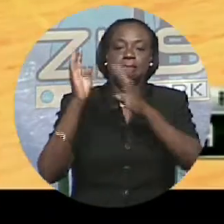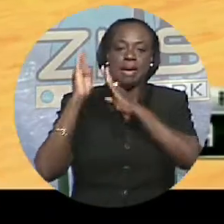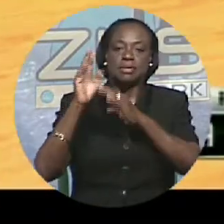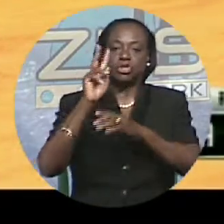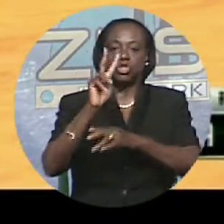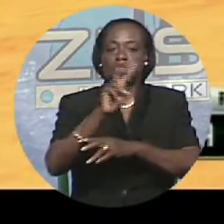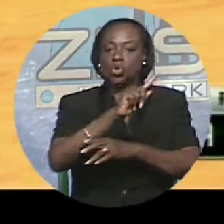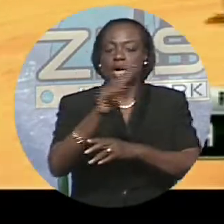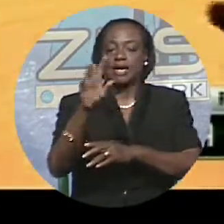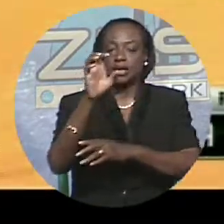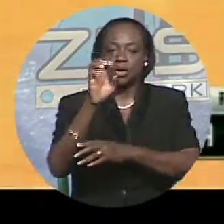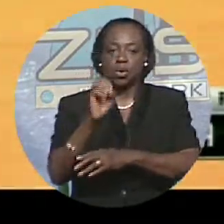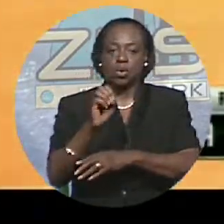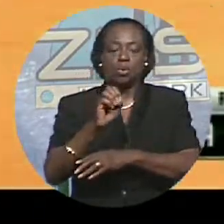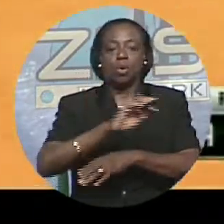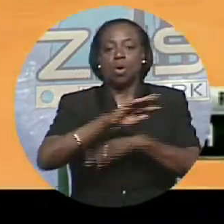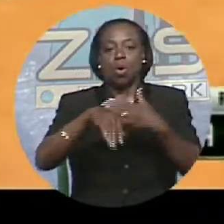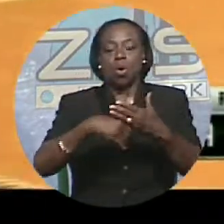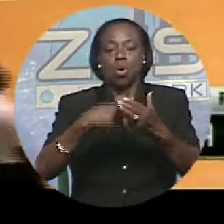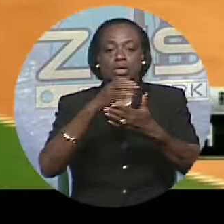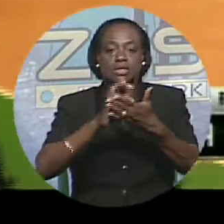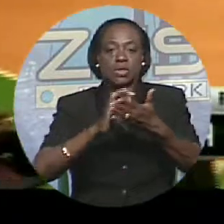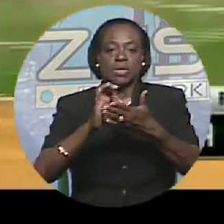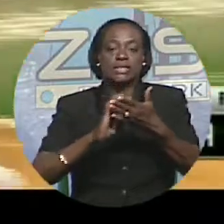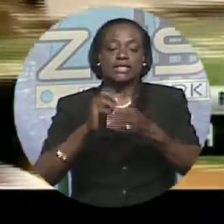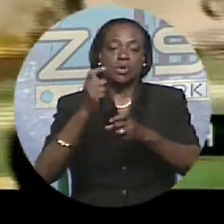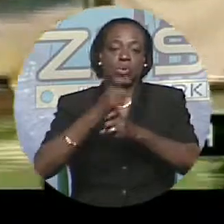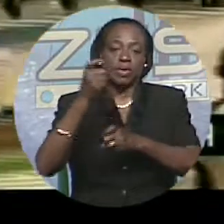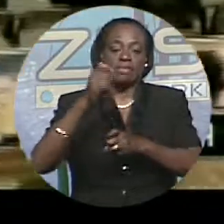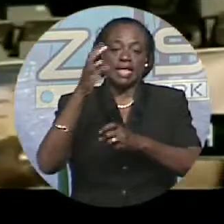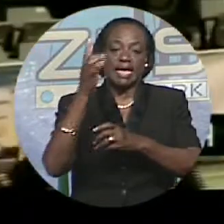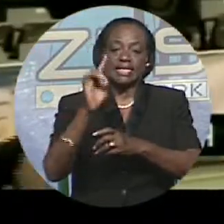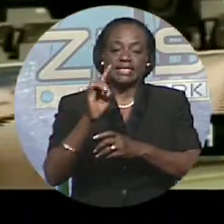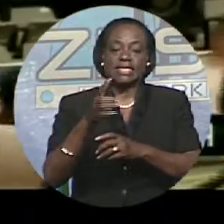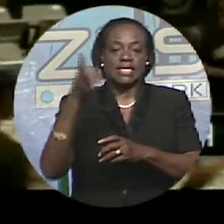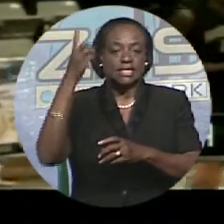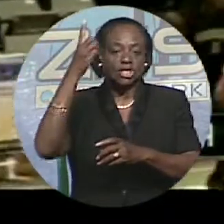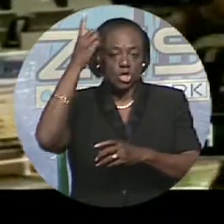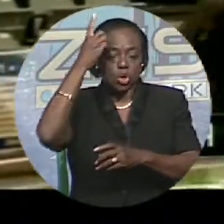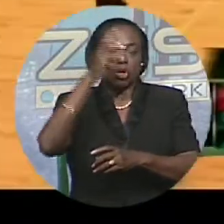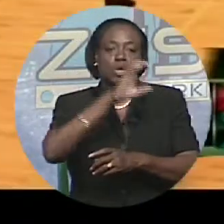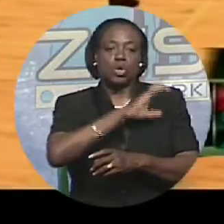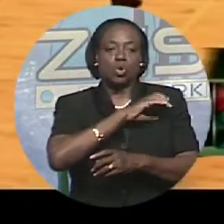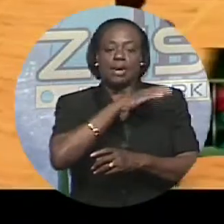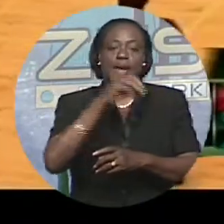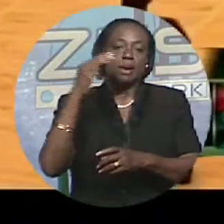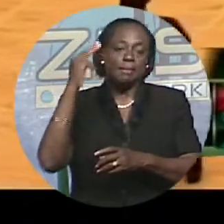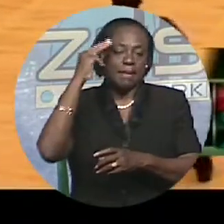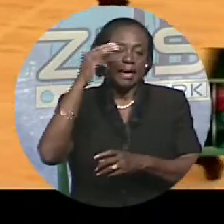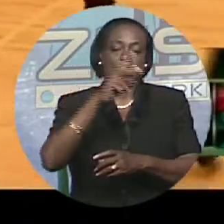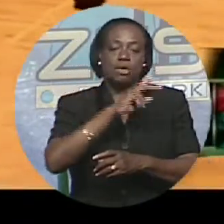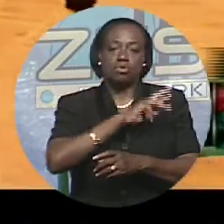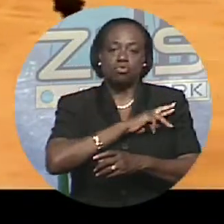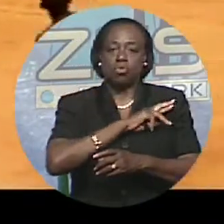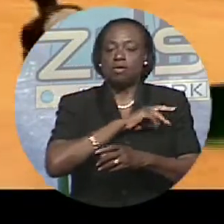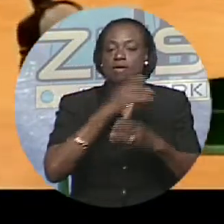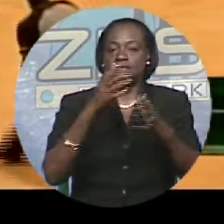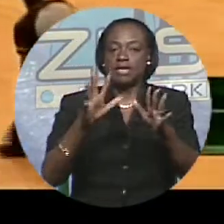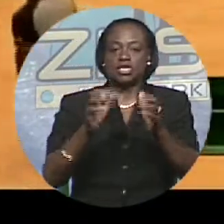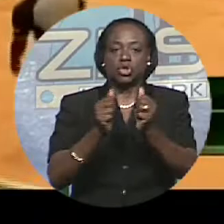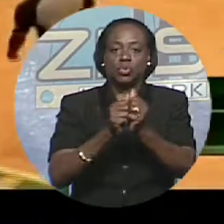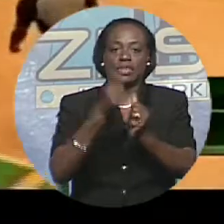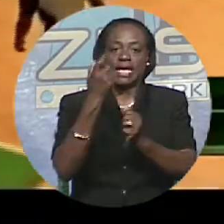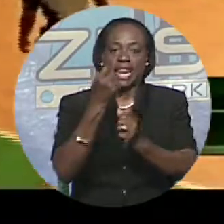all scorers in the win with 18 points. Leon Cooper, he added 15, while Magnum Roll and Torrington Cox, they both finished up